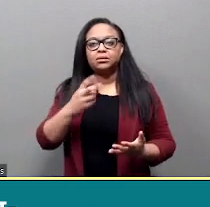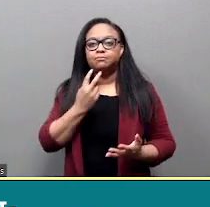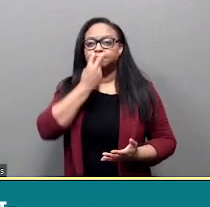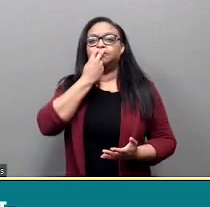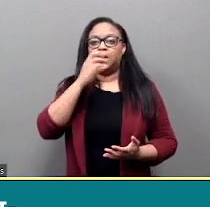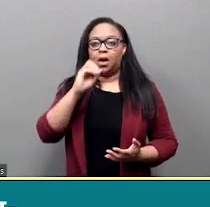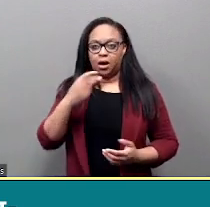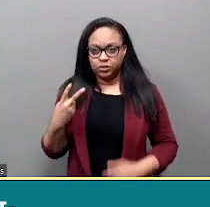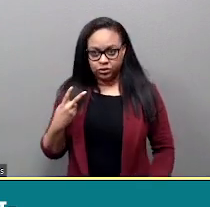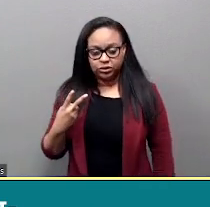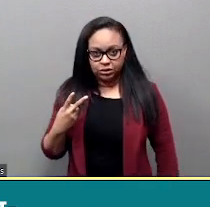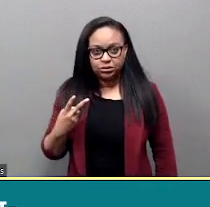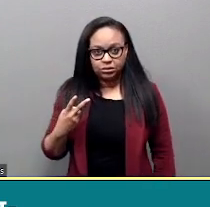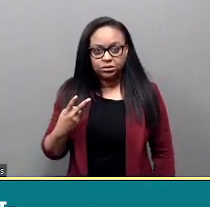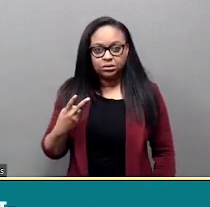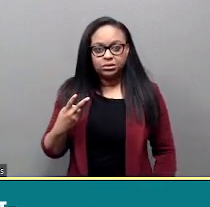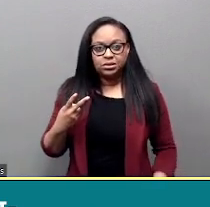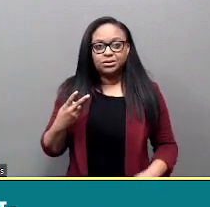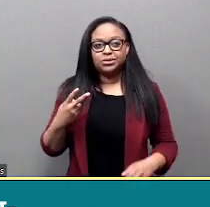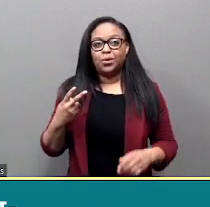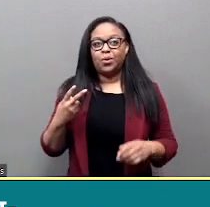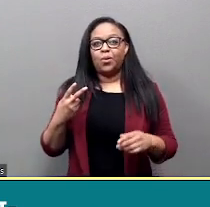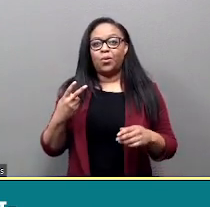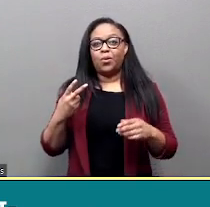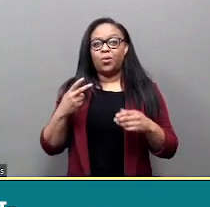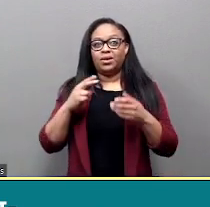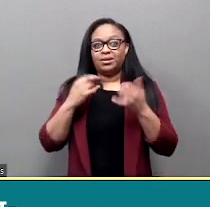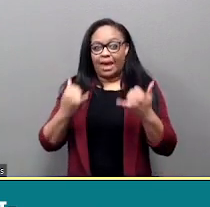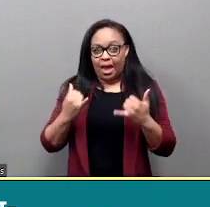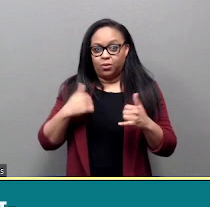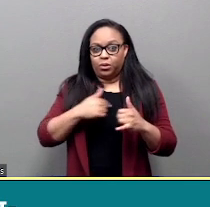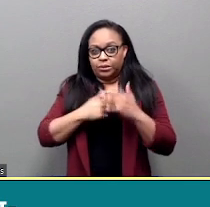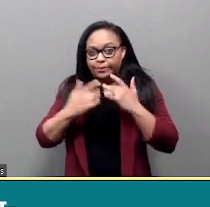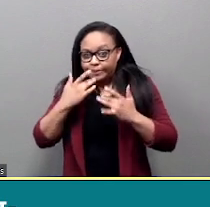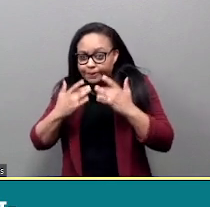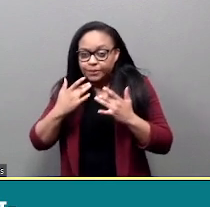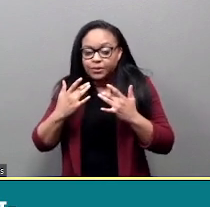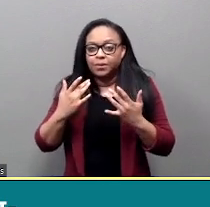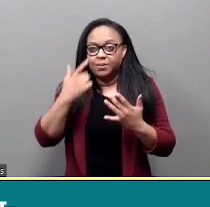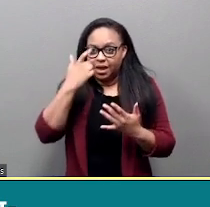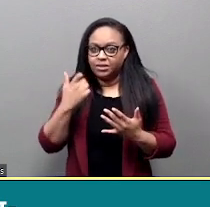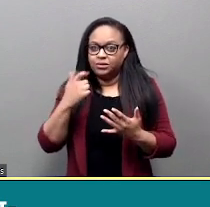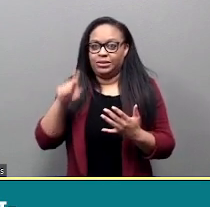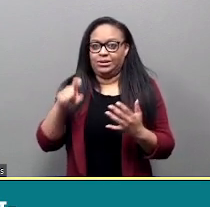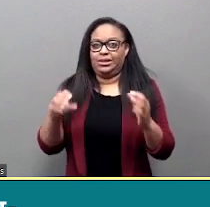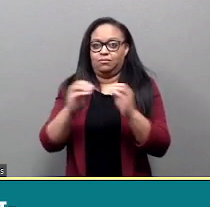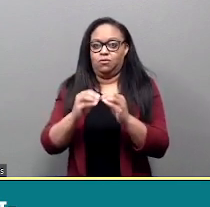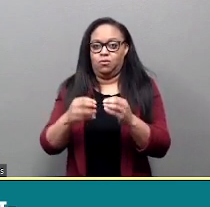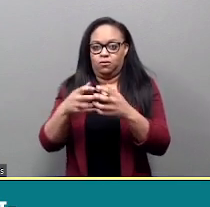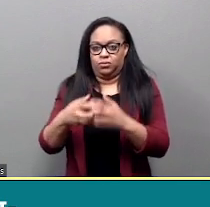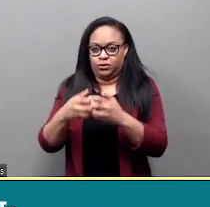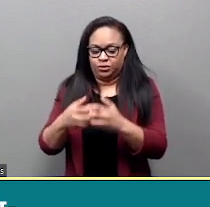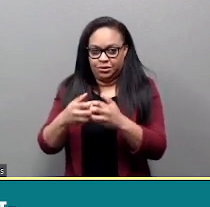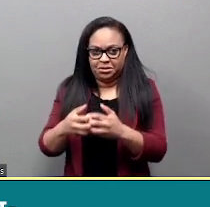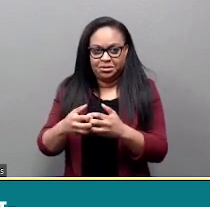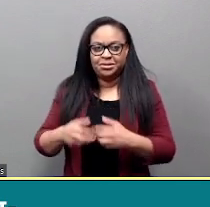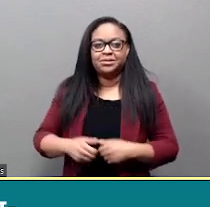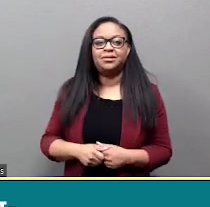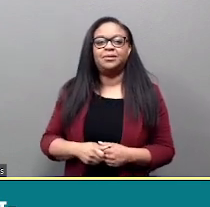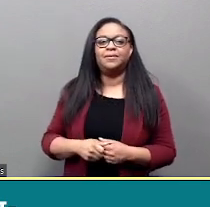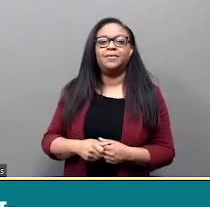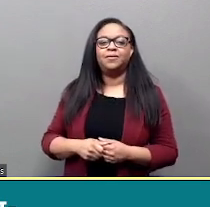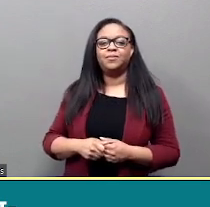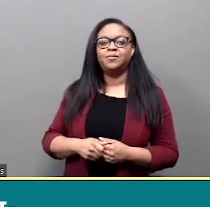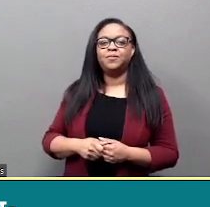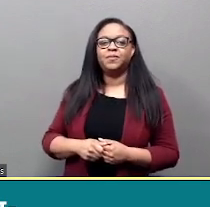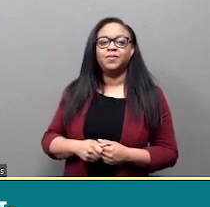need intubation. Also, these are breathing tubes in regards to the degree of respiratory illness that they are presenting with. To